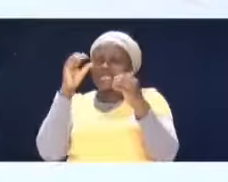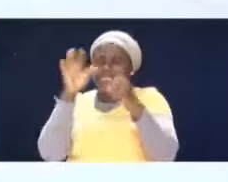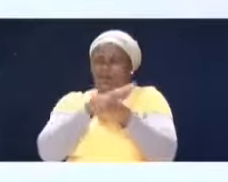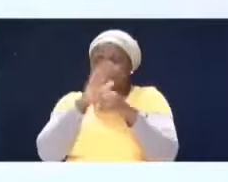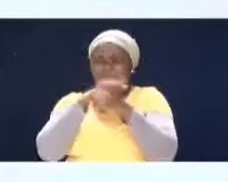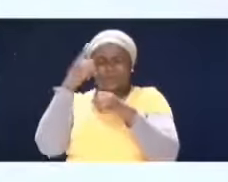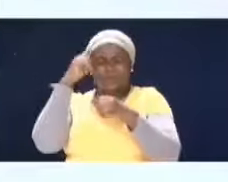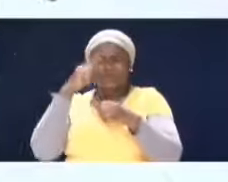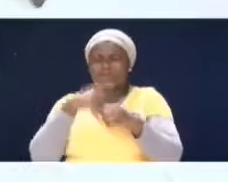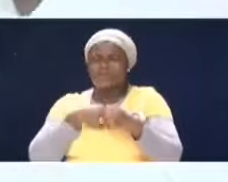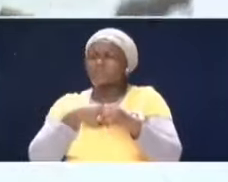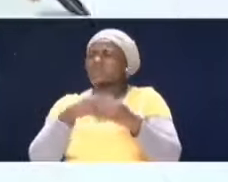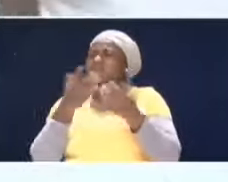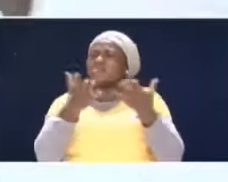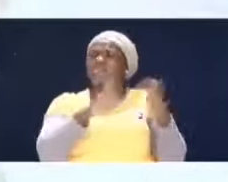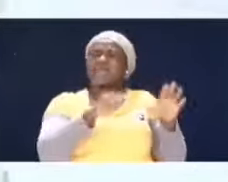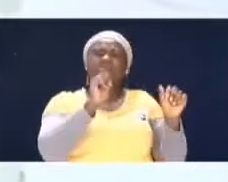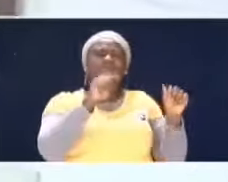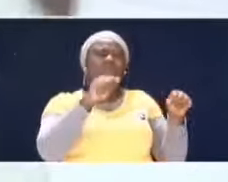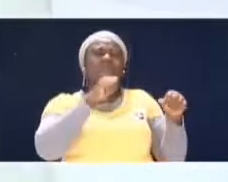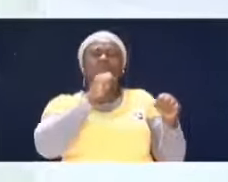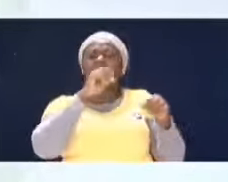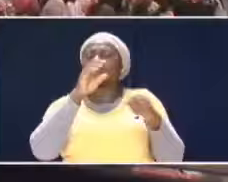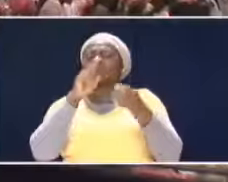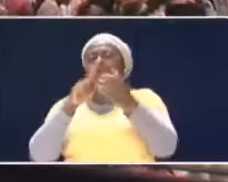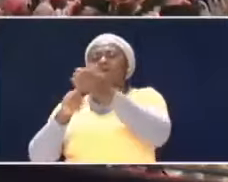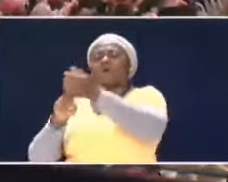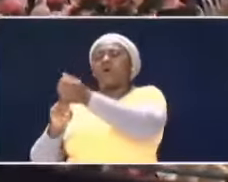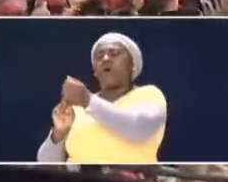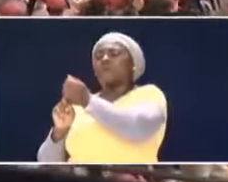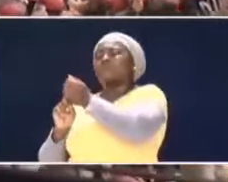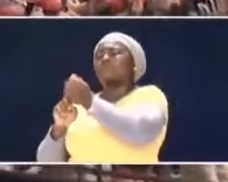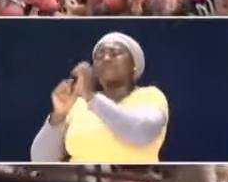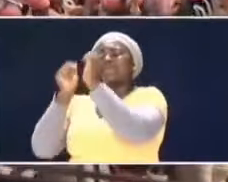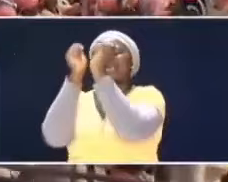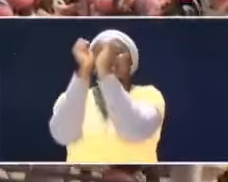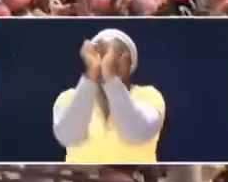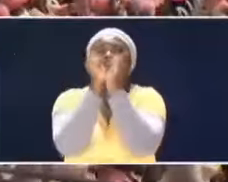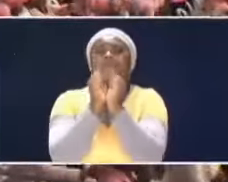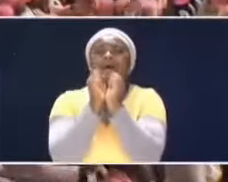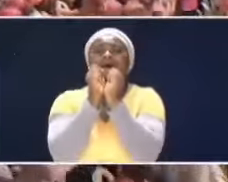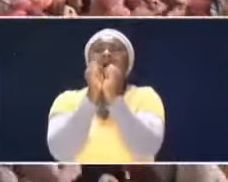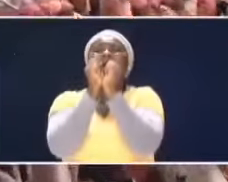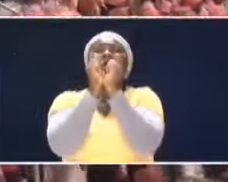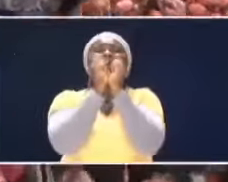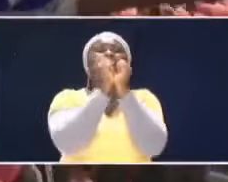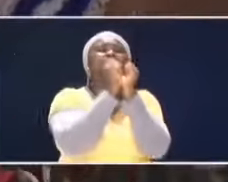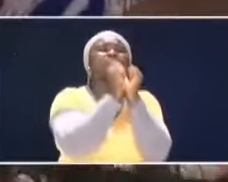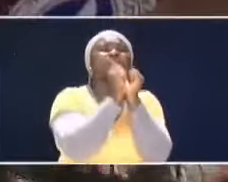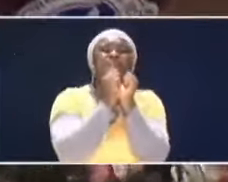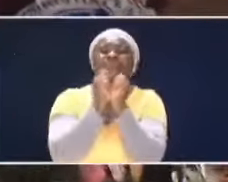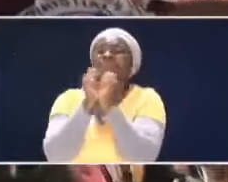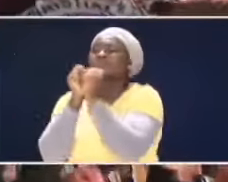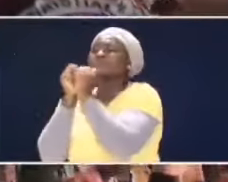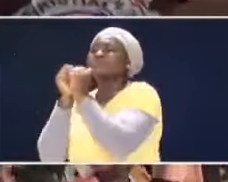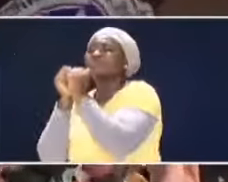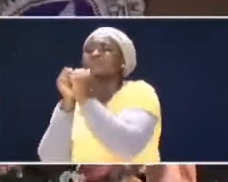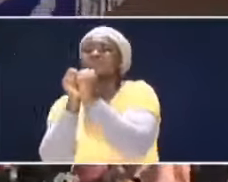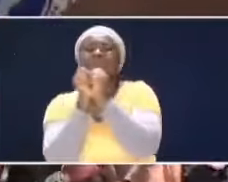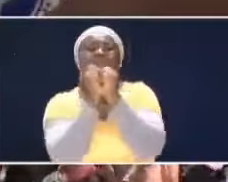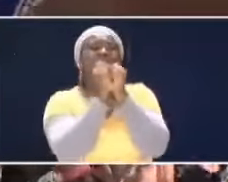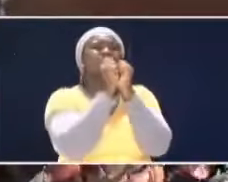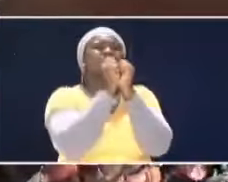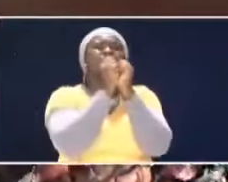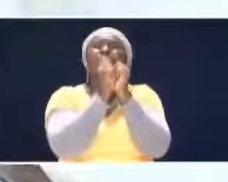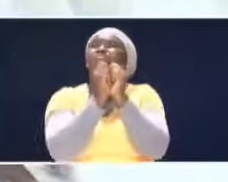That could not hold him. That could not hold you down. Lift your hands.